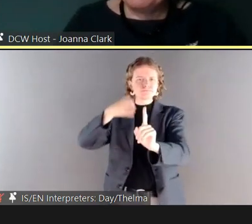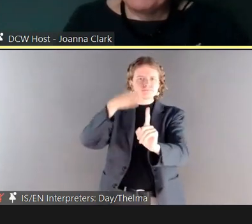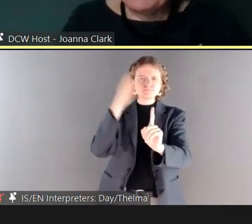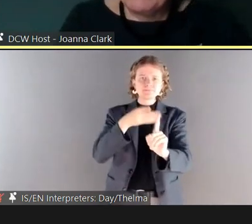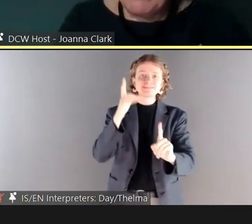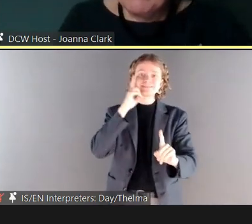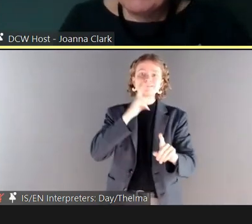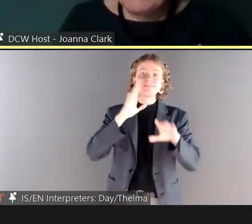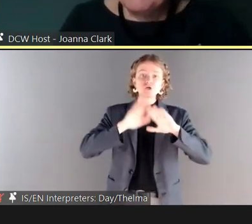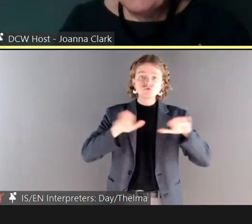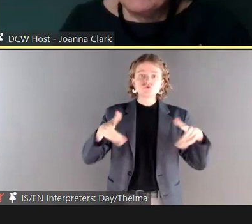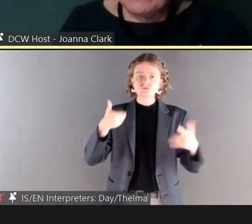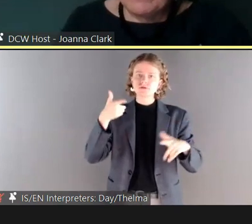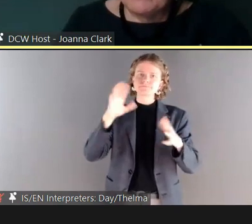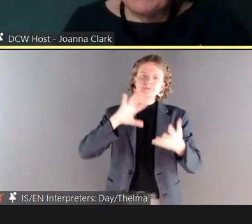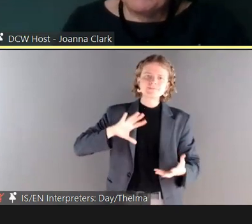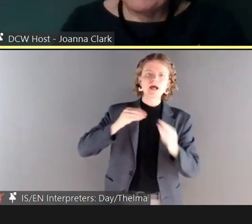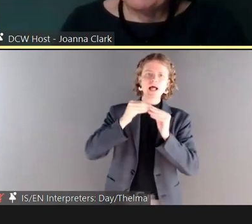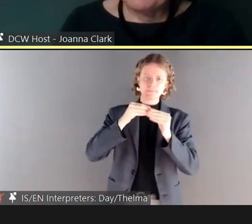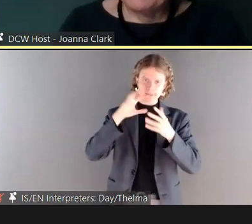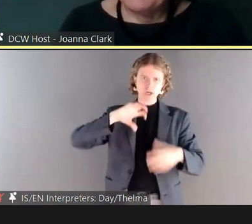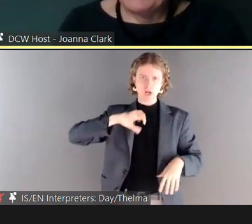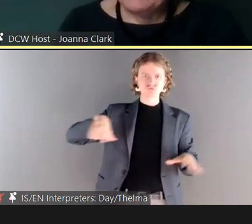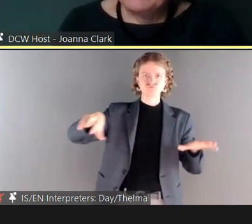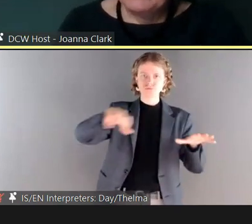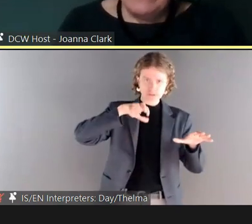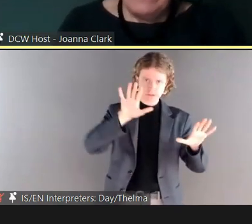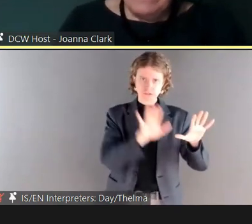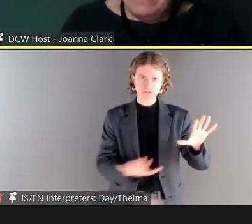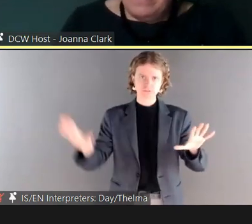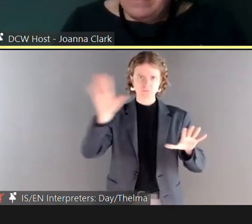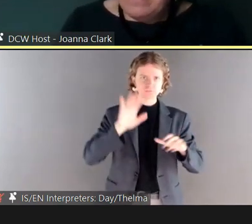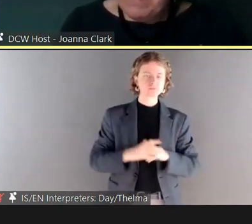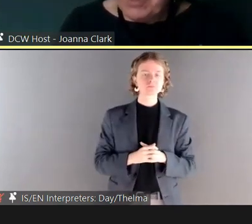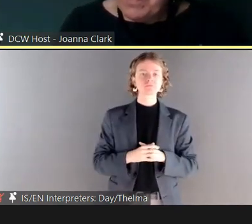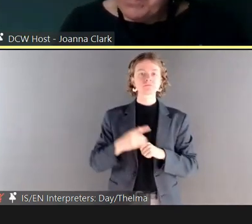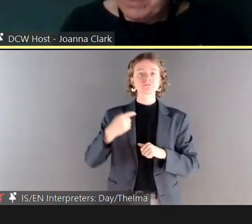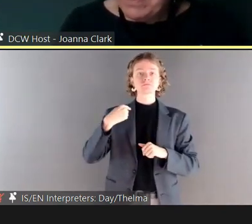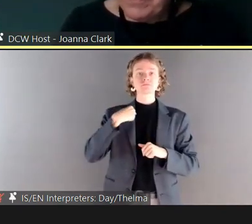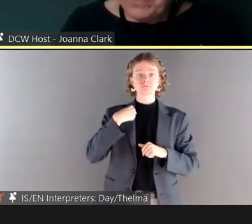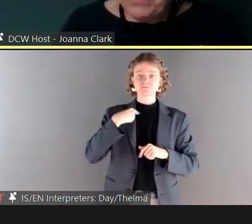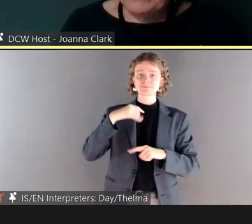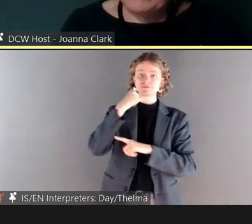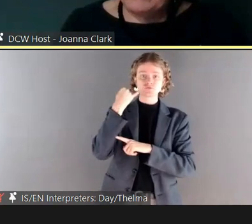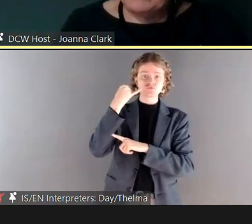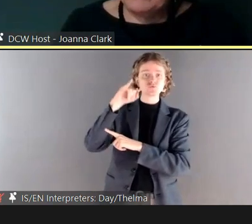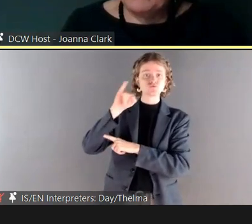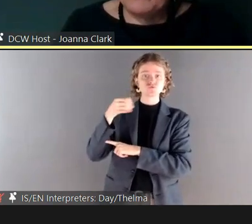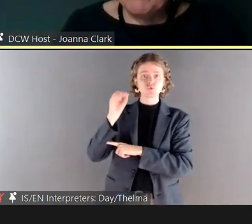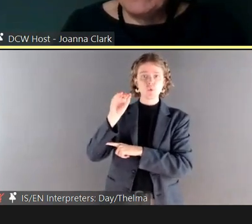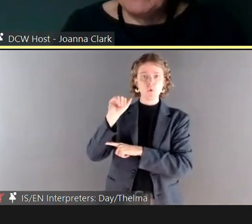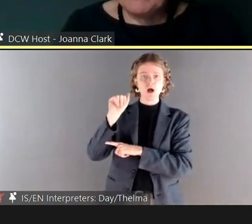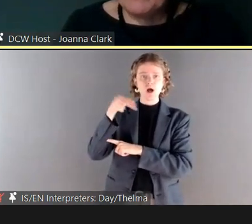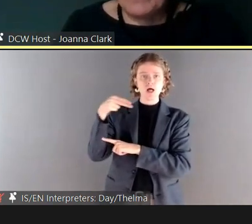My name's Joanna Clark. I'm the Director of Deaf Child Worldwide. And Deaf Child Worldwide has been working